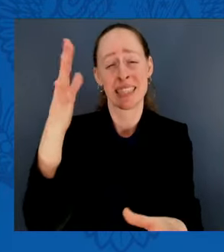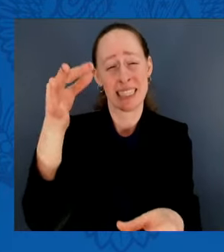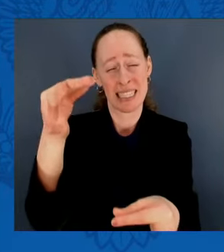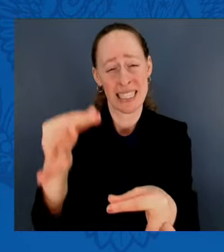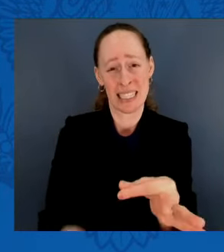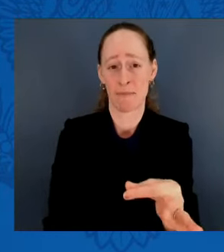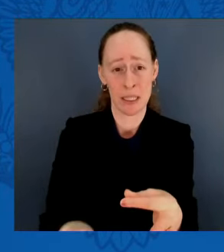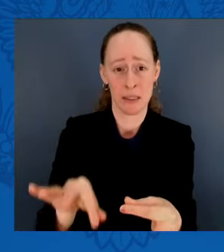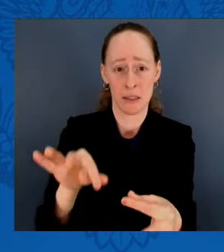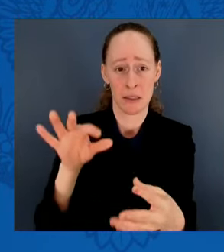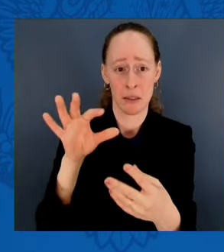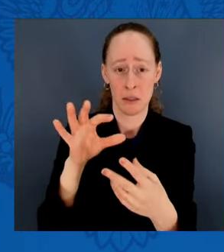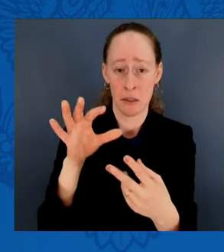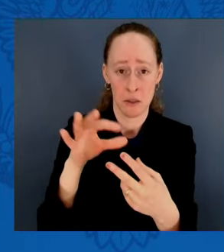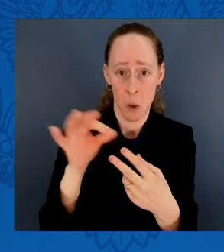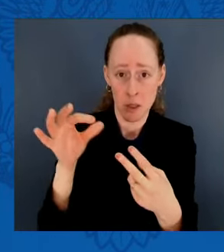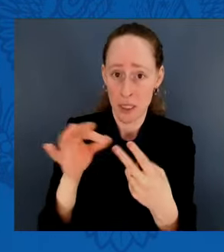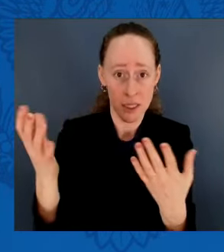it.